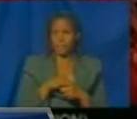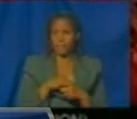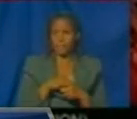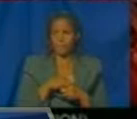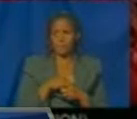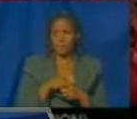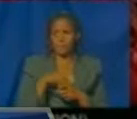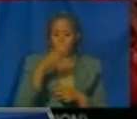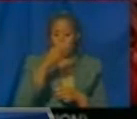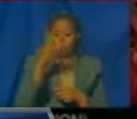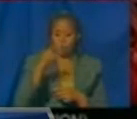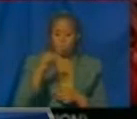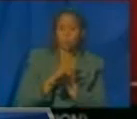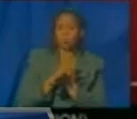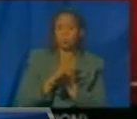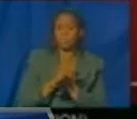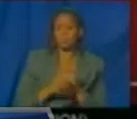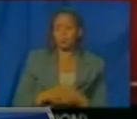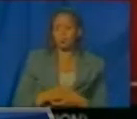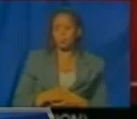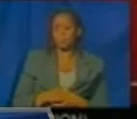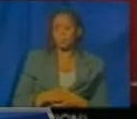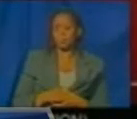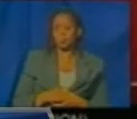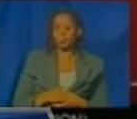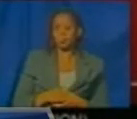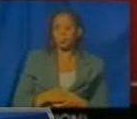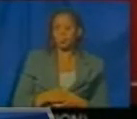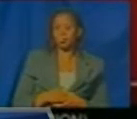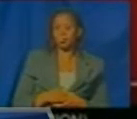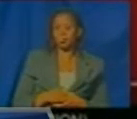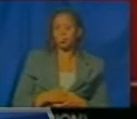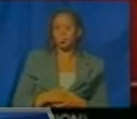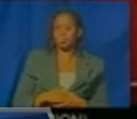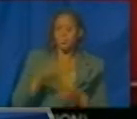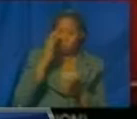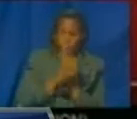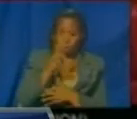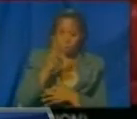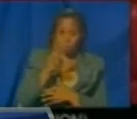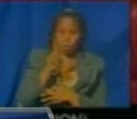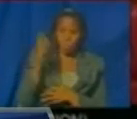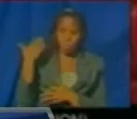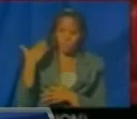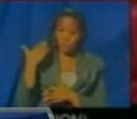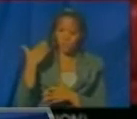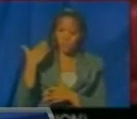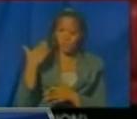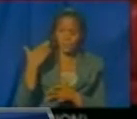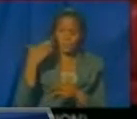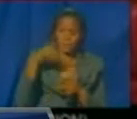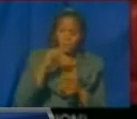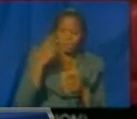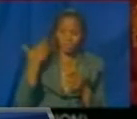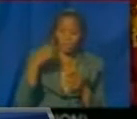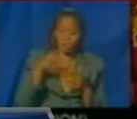Nay. And the nays have it. The committee will now have the task of conducting further investigations on the issue before the report can